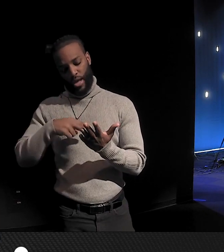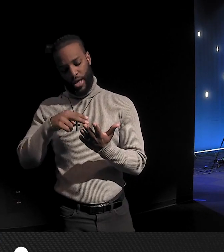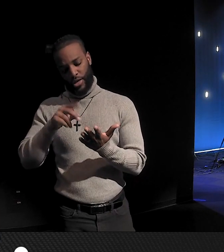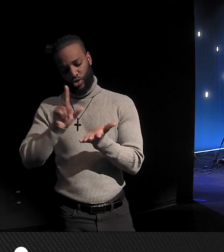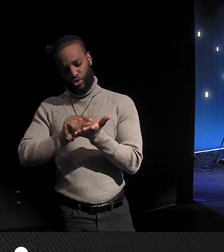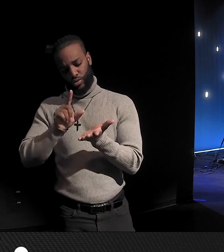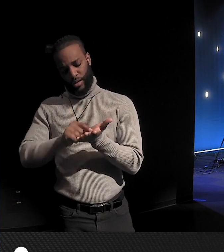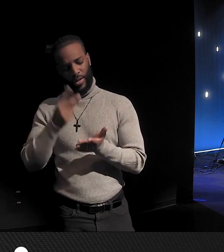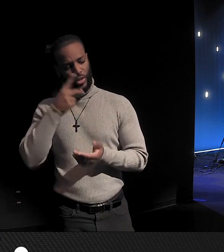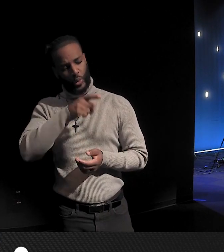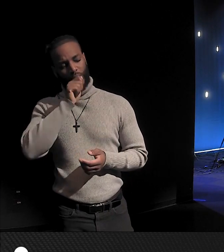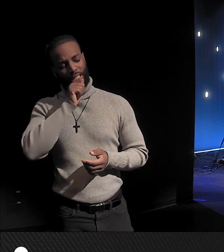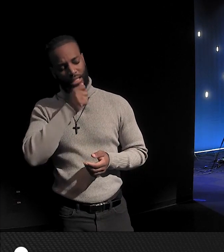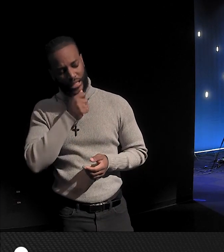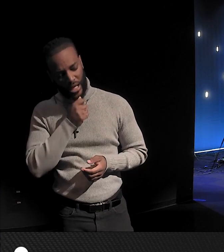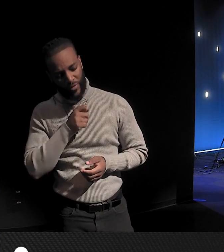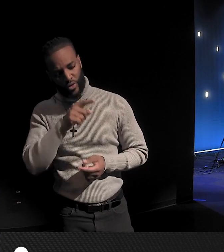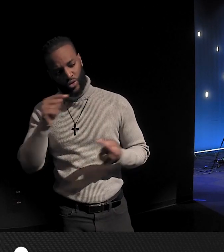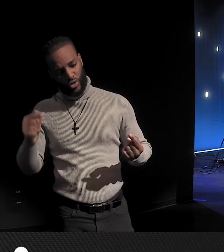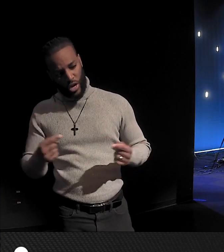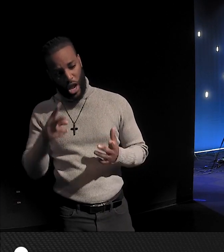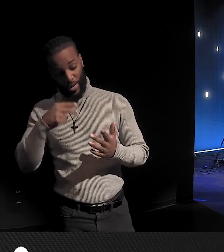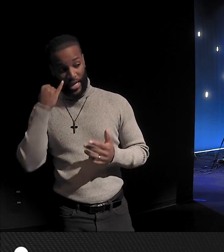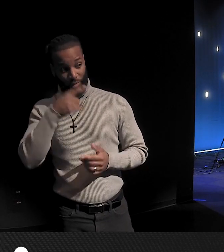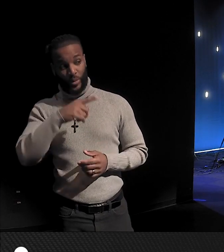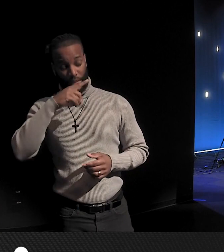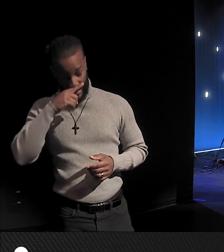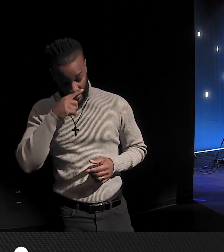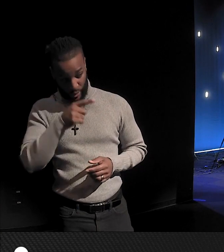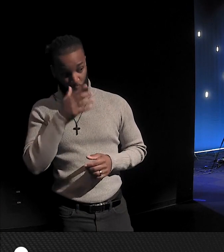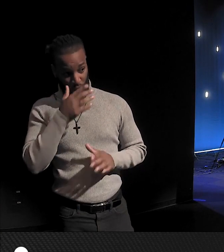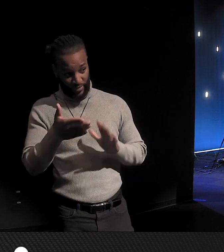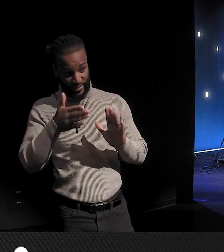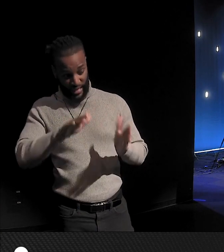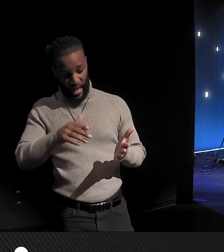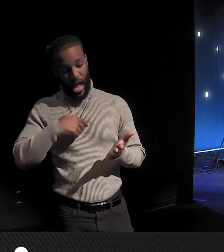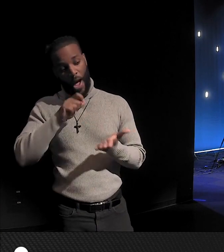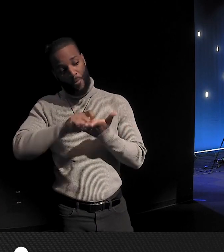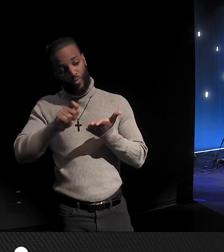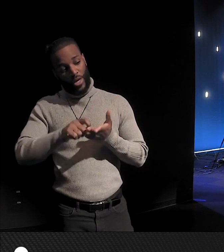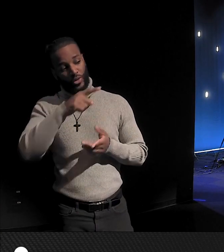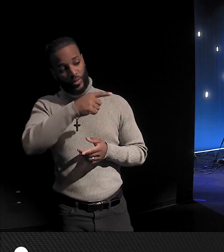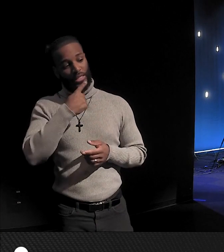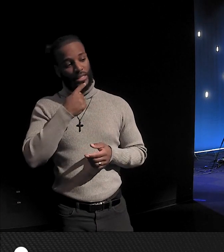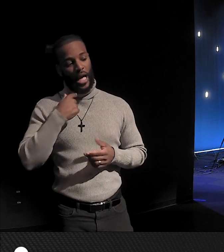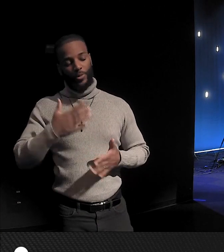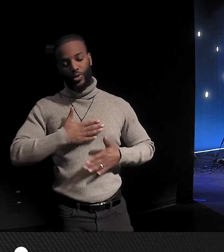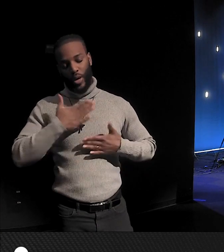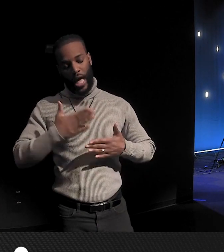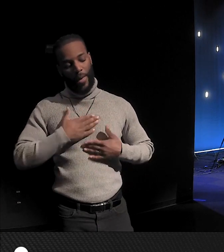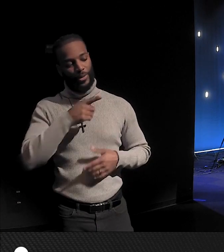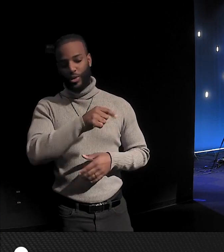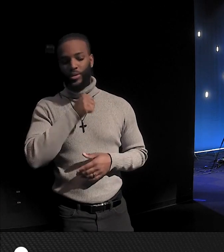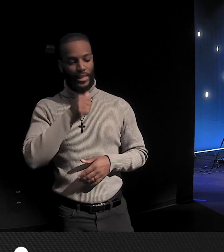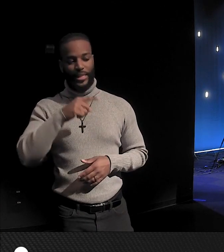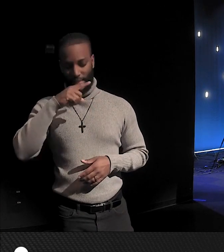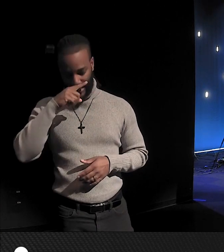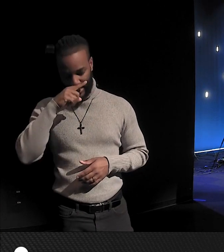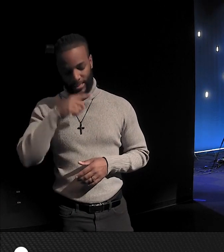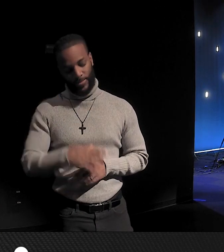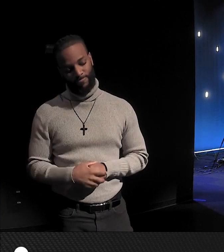suffering. And I read that if you had sneezed, you would have died. And I'm simply writing to you to say, I'm so happy you didn't sneeze.